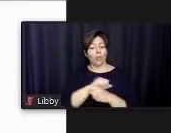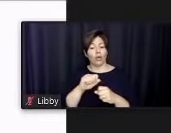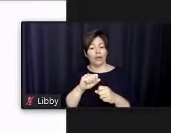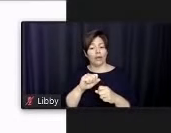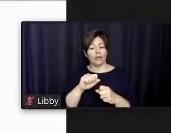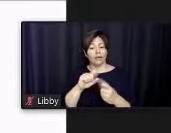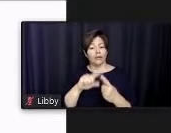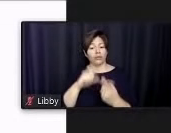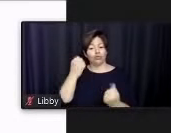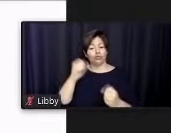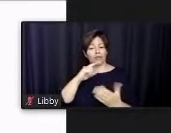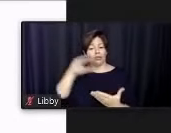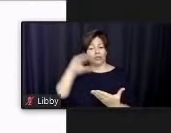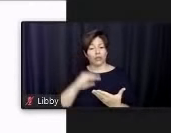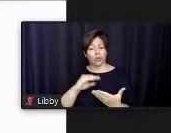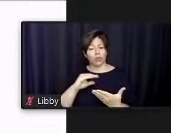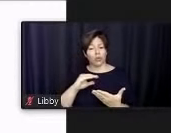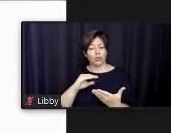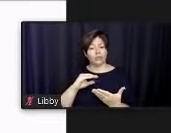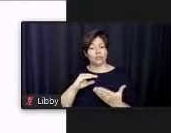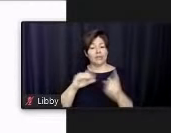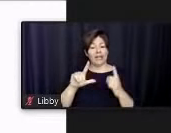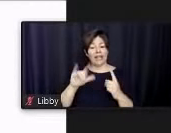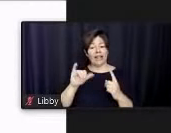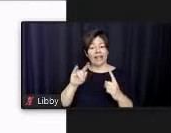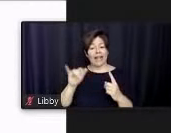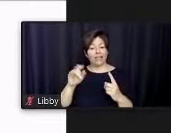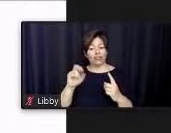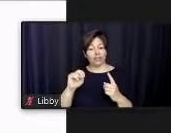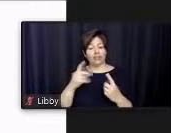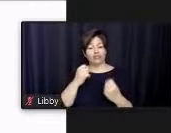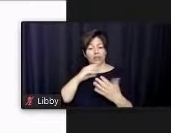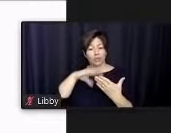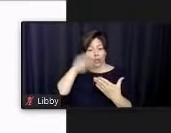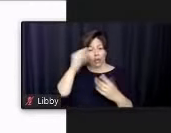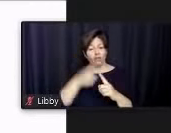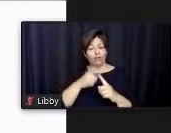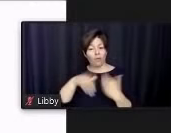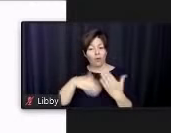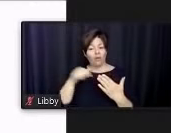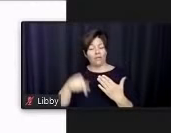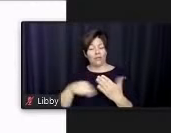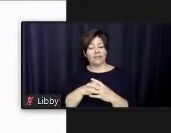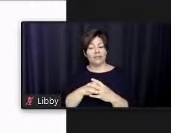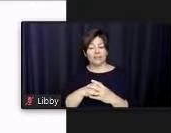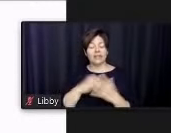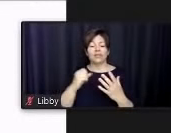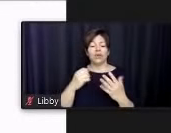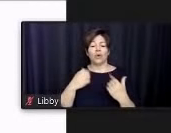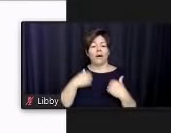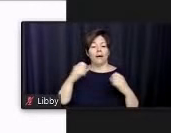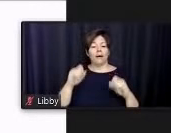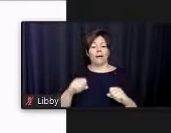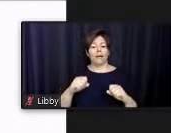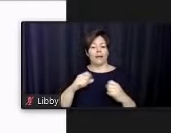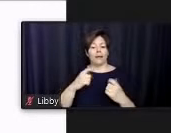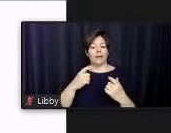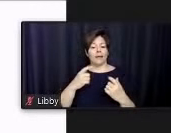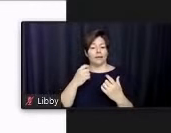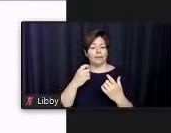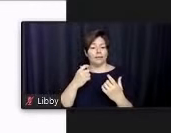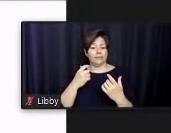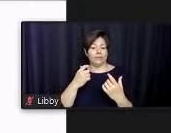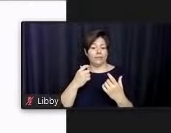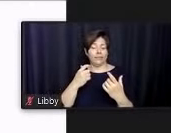reduce litigation and try to move things forward and learn from where we are with this. So I can't help but talk